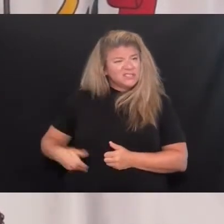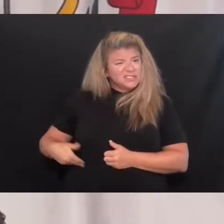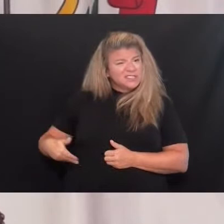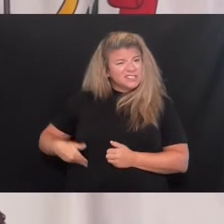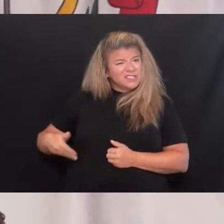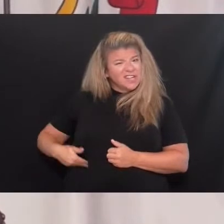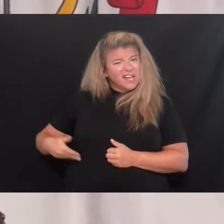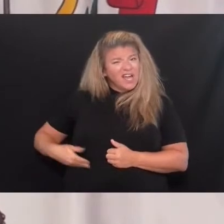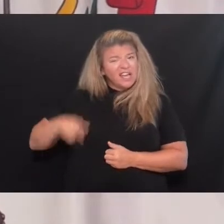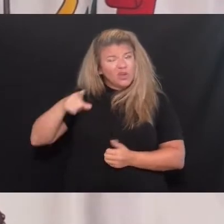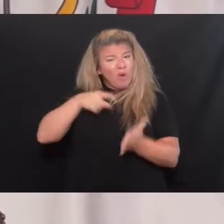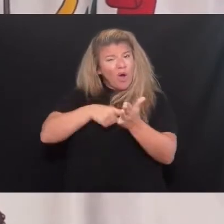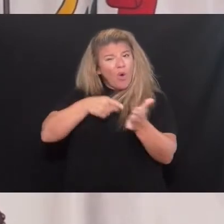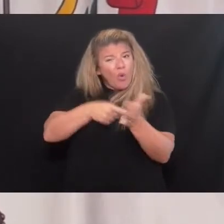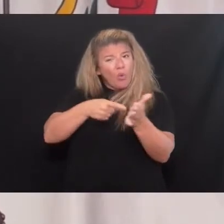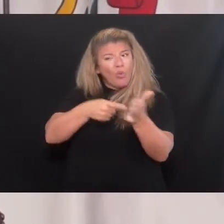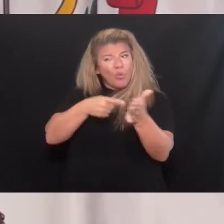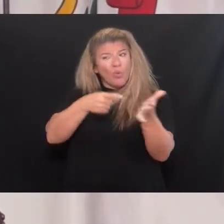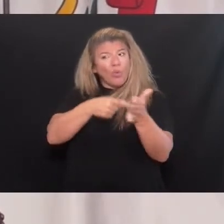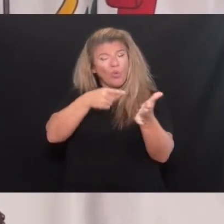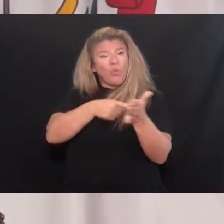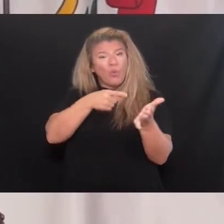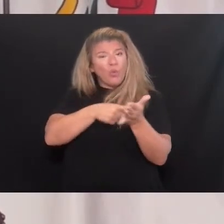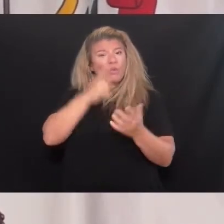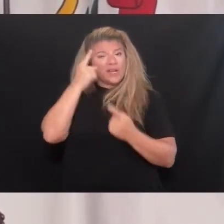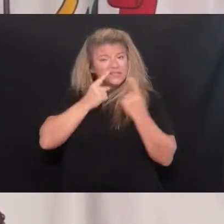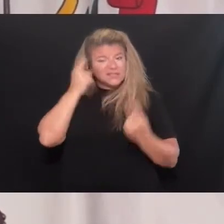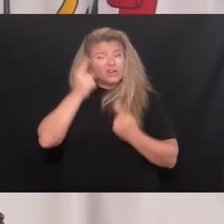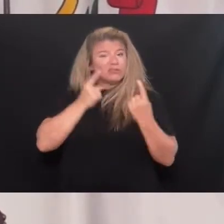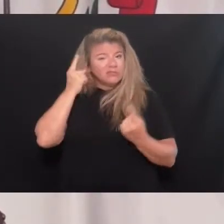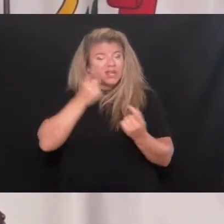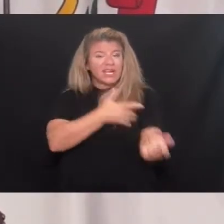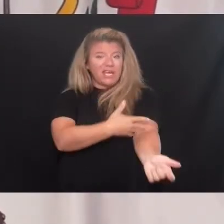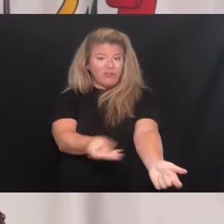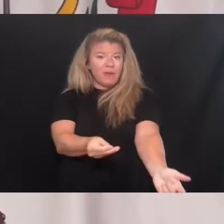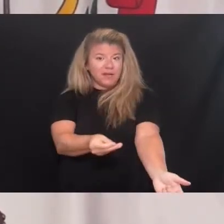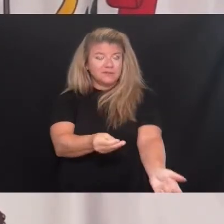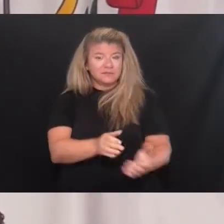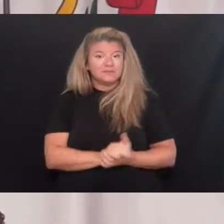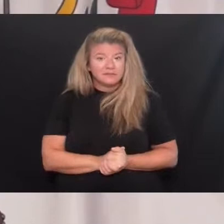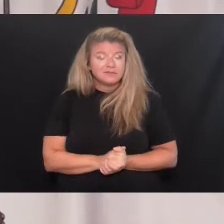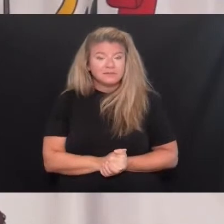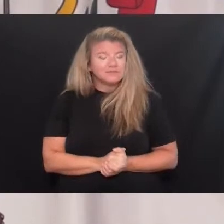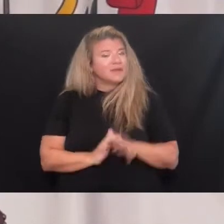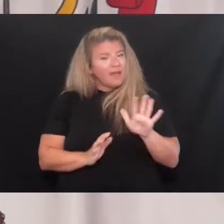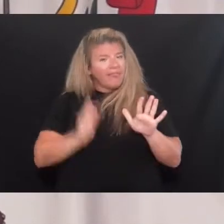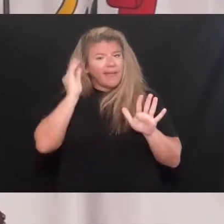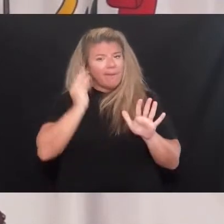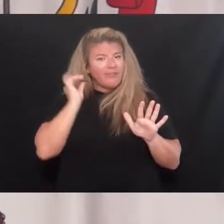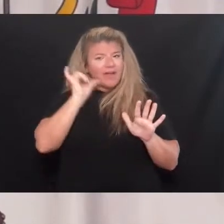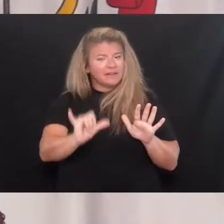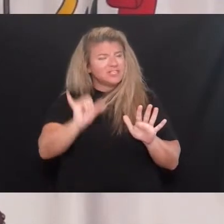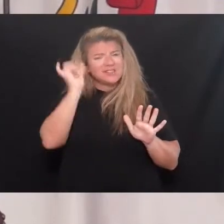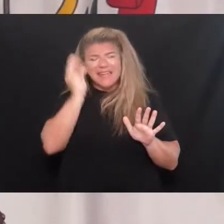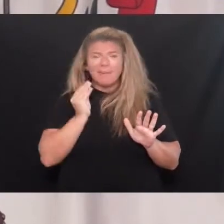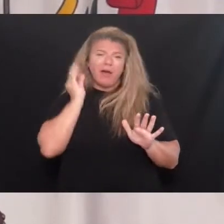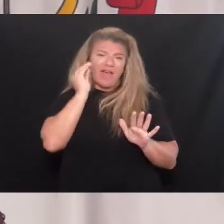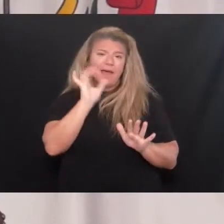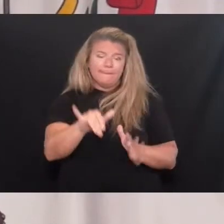owe a debt of gratitude to at least consider giving blood? And so think about it. Just think about